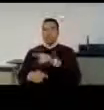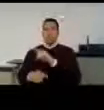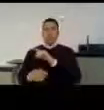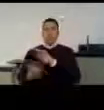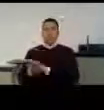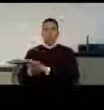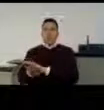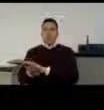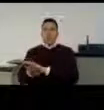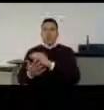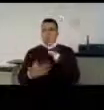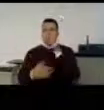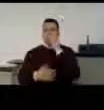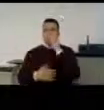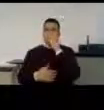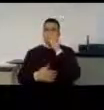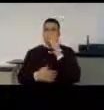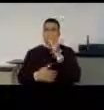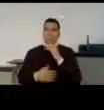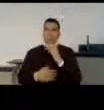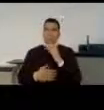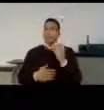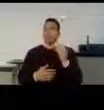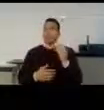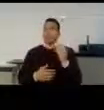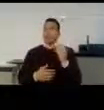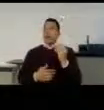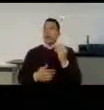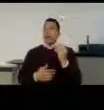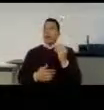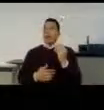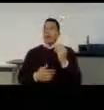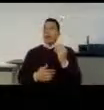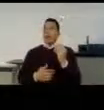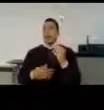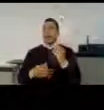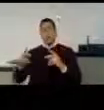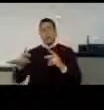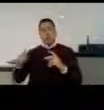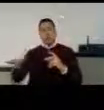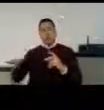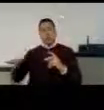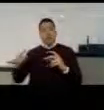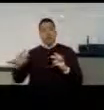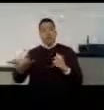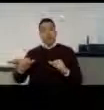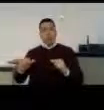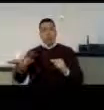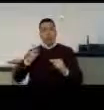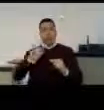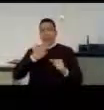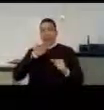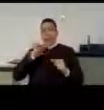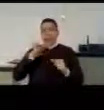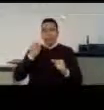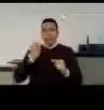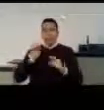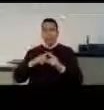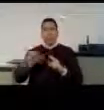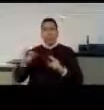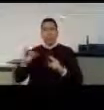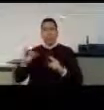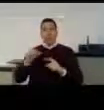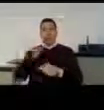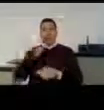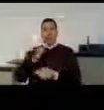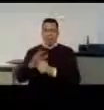schools. And there are people who are doing their best within these spaces, and also it's